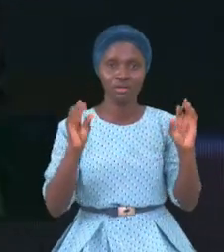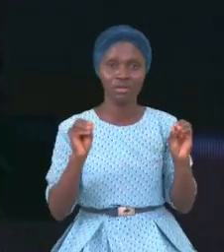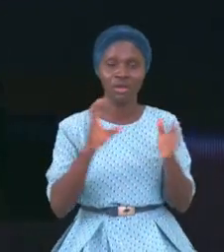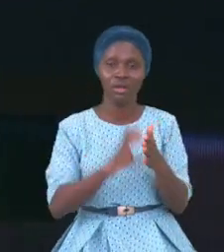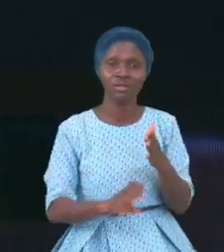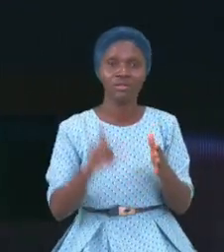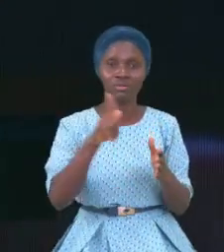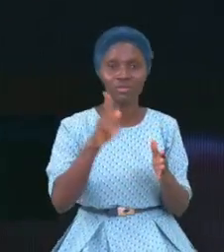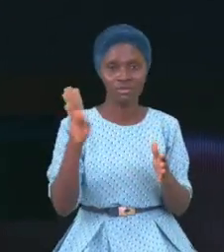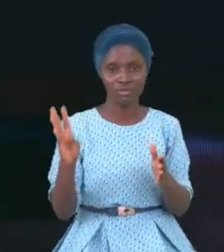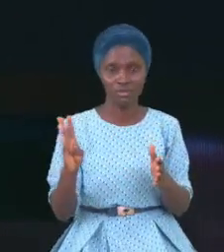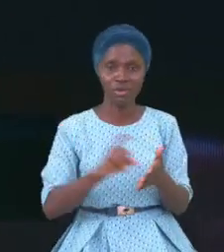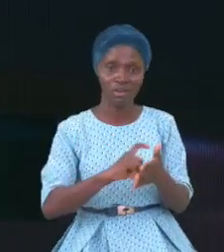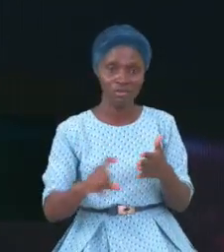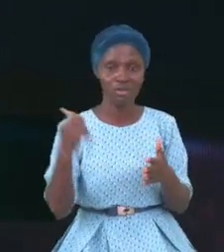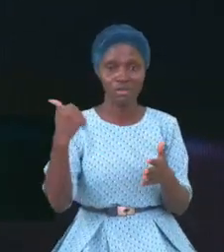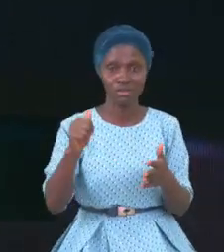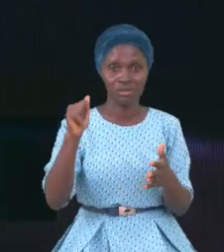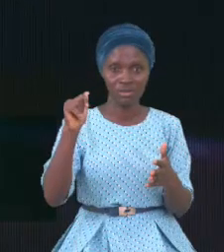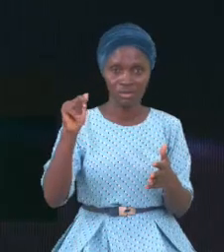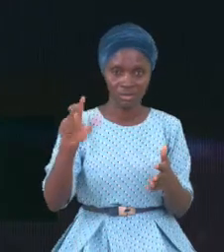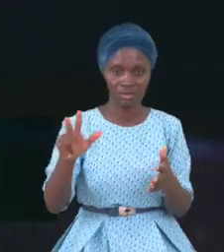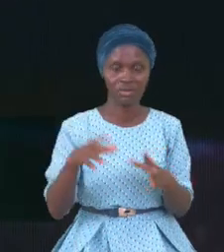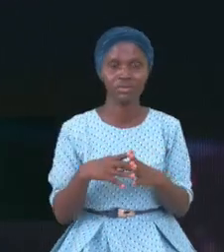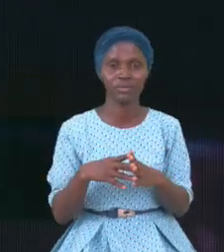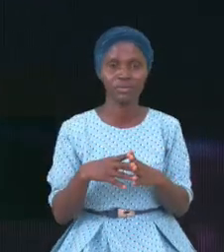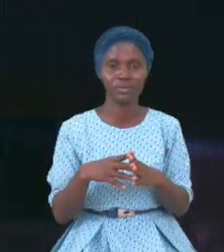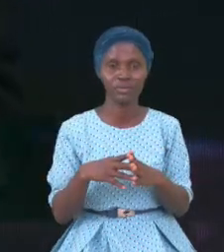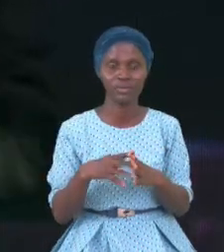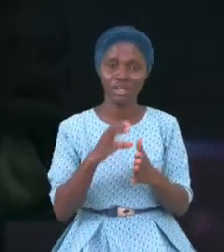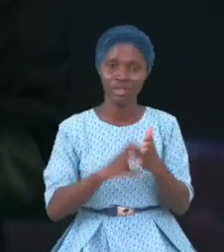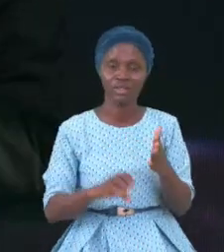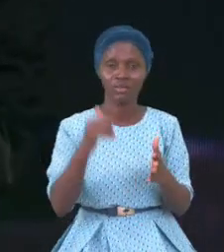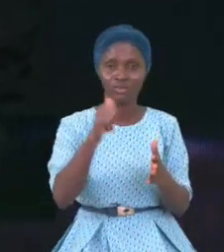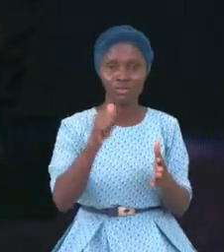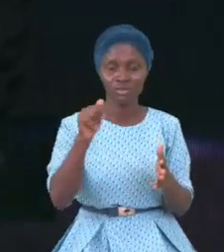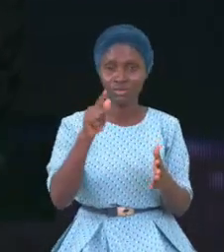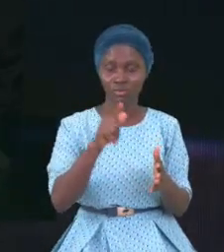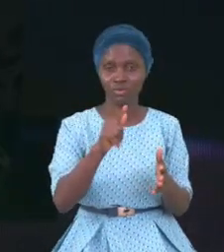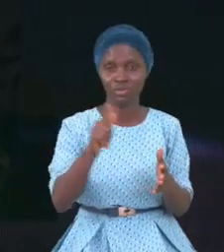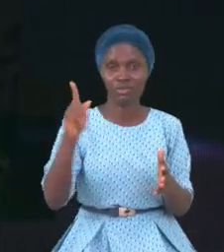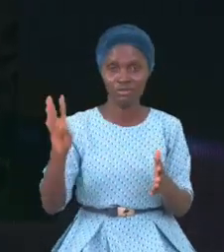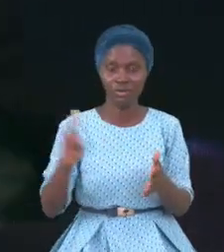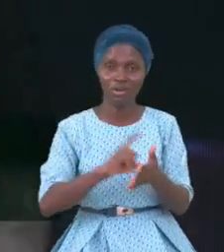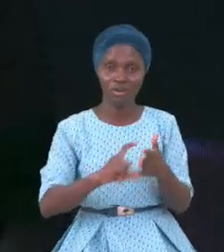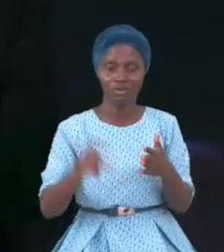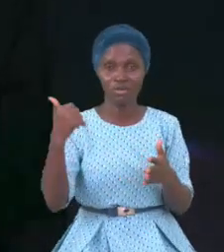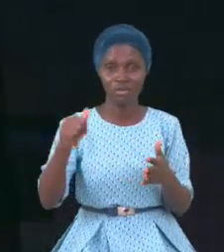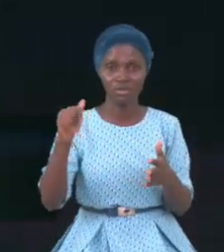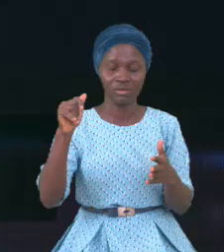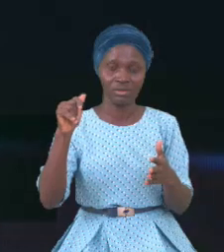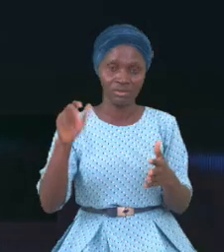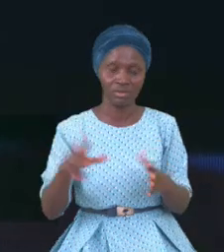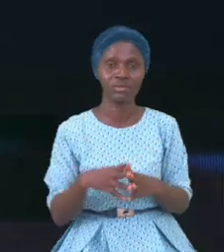13. Exodus chapter 24, we're looking at verse 13. And Moses rose up,